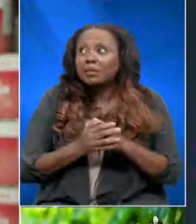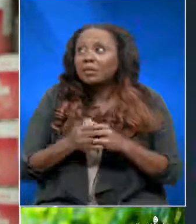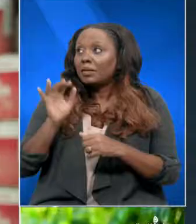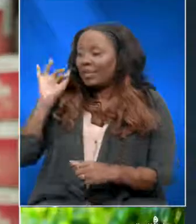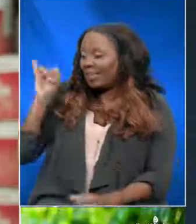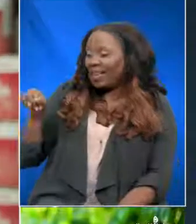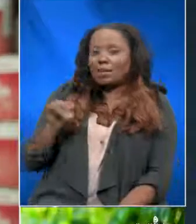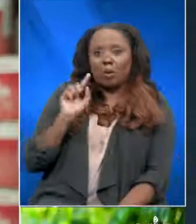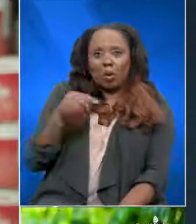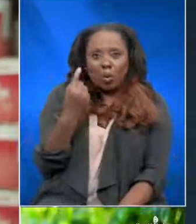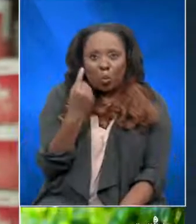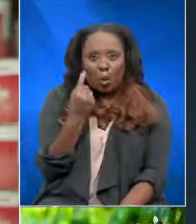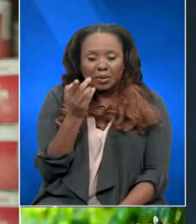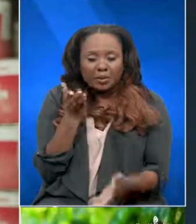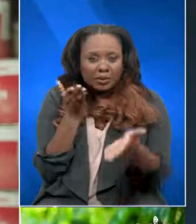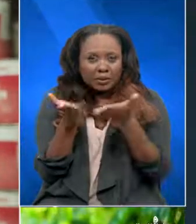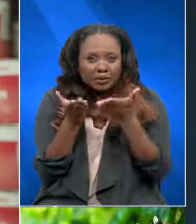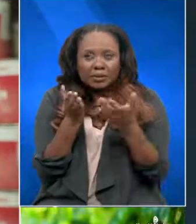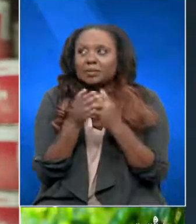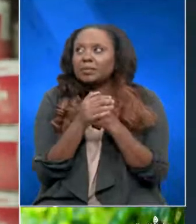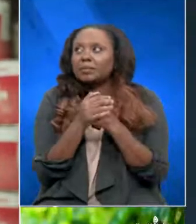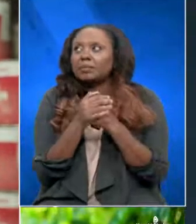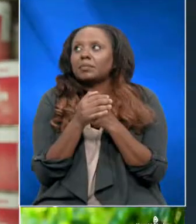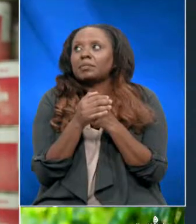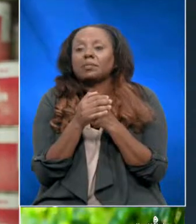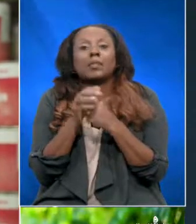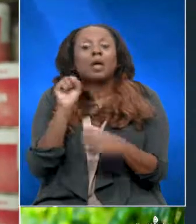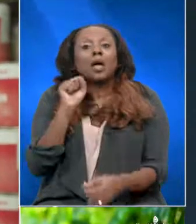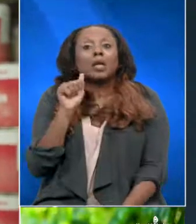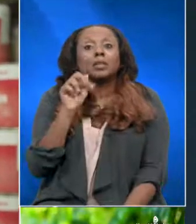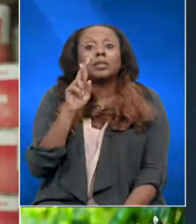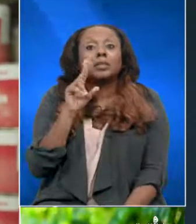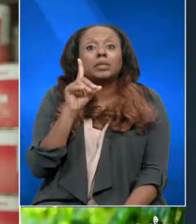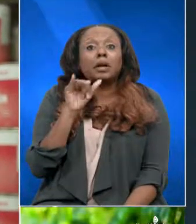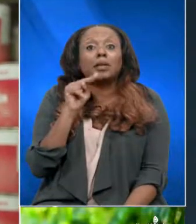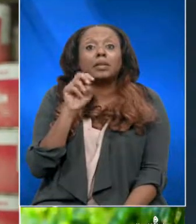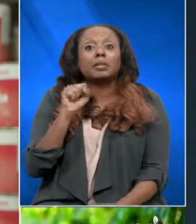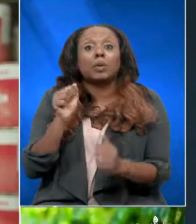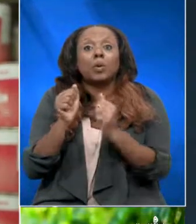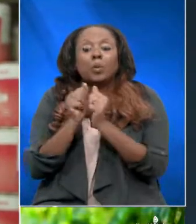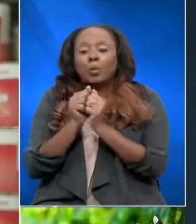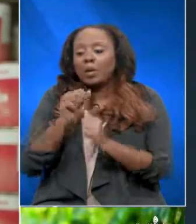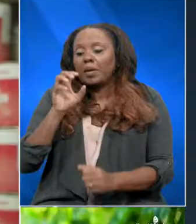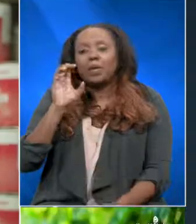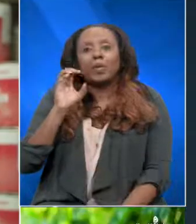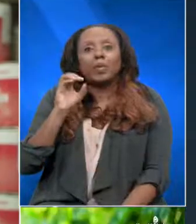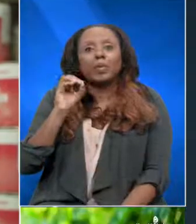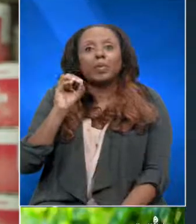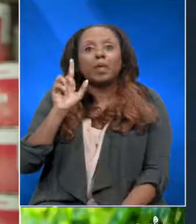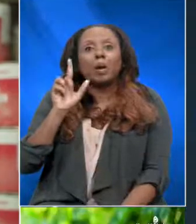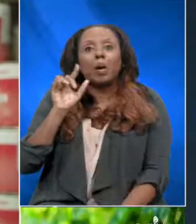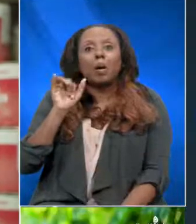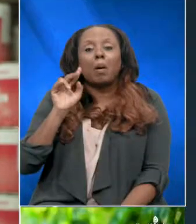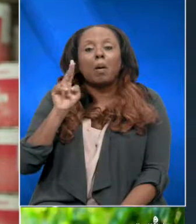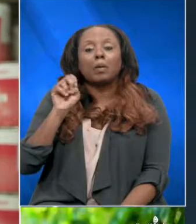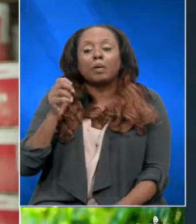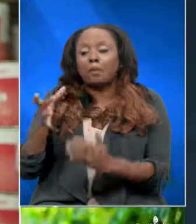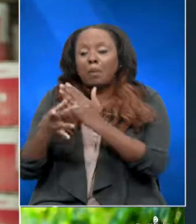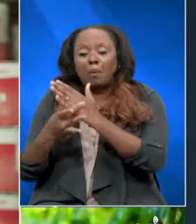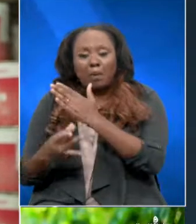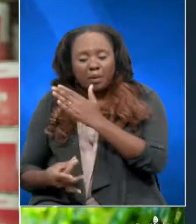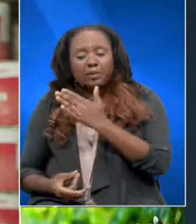serving in this sardine tin. Now this is sardine in olive oil. Sometimes we can buy sardine in just regular water as well.